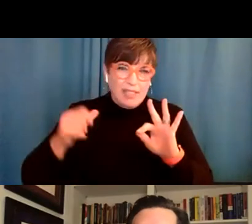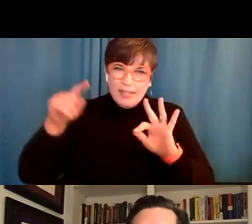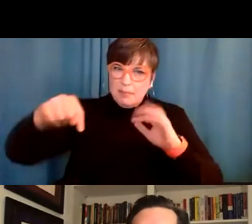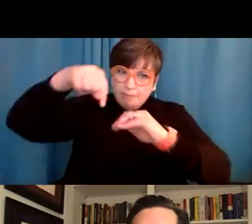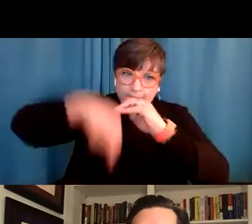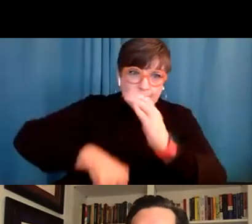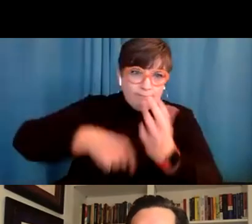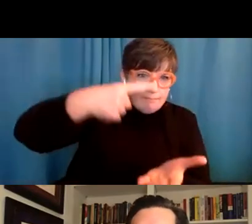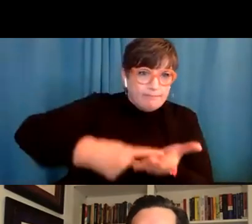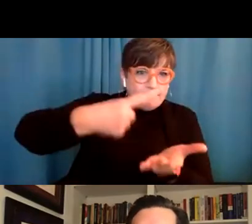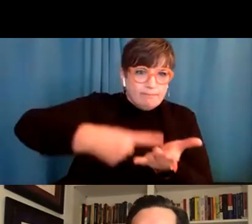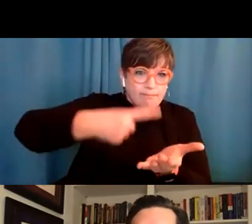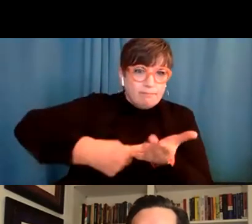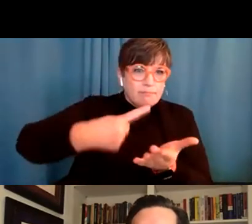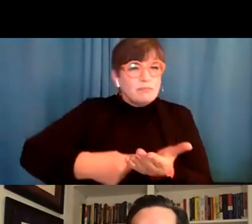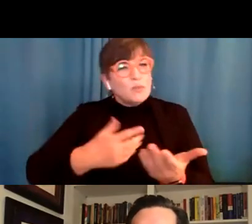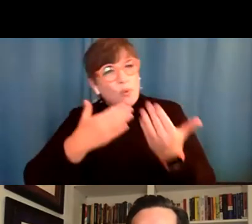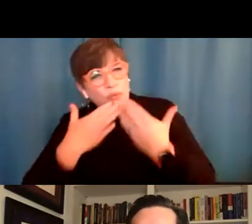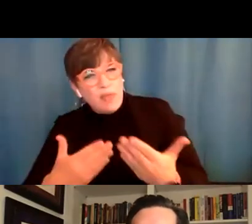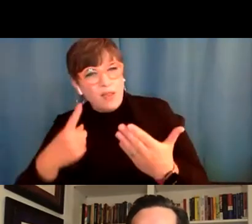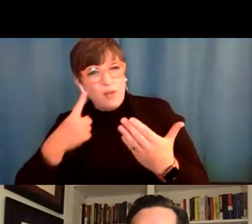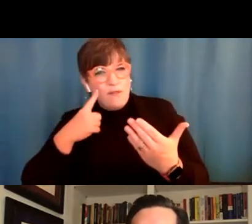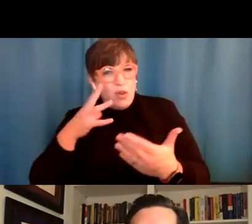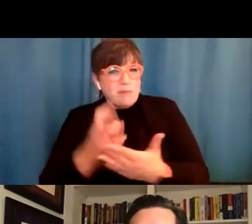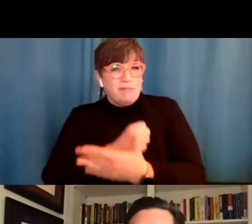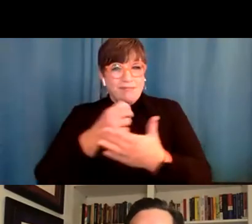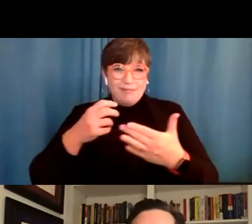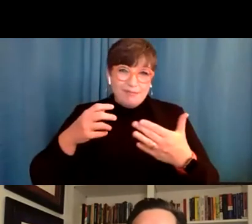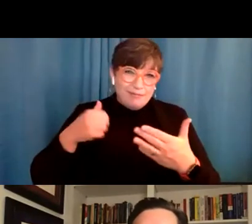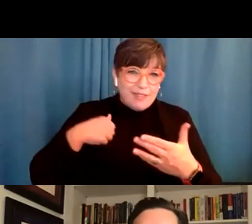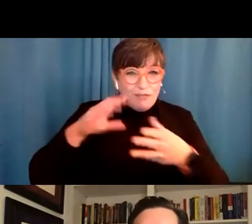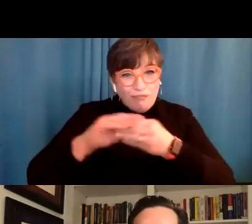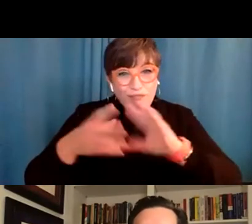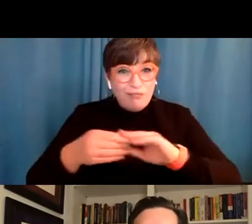this opportunity to share some of my views, and I look forward to the conversation.